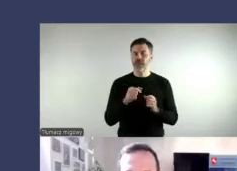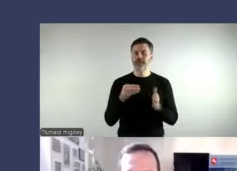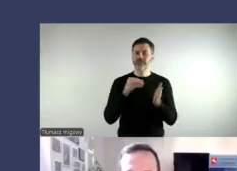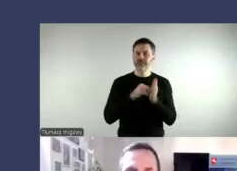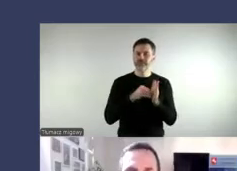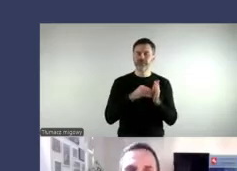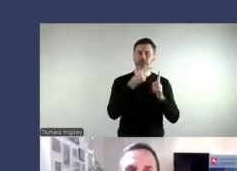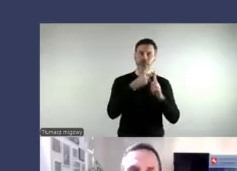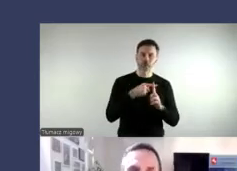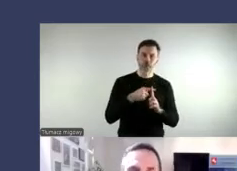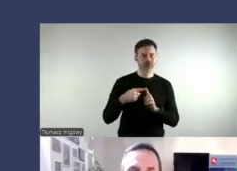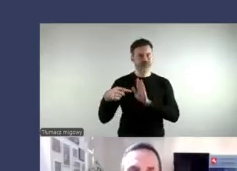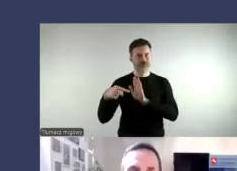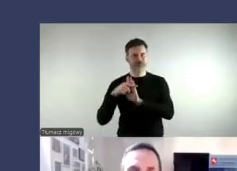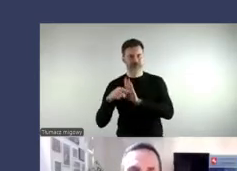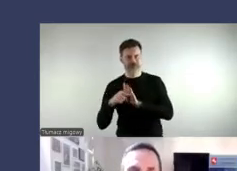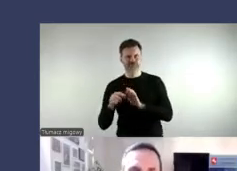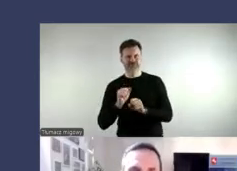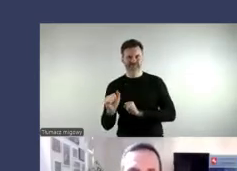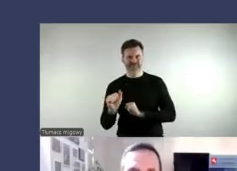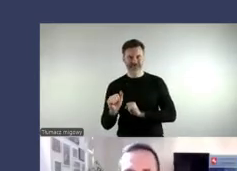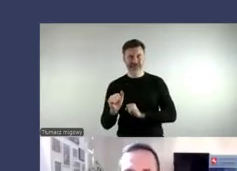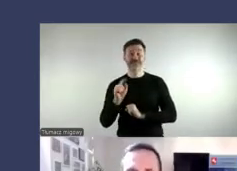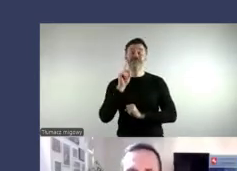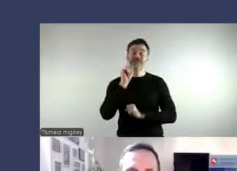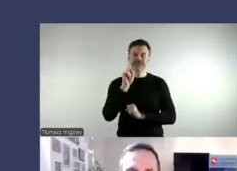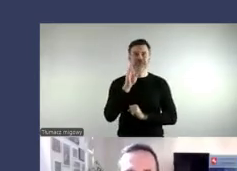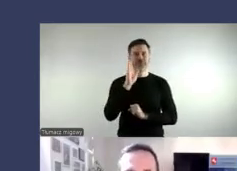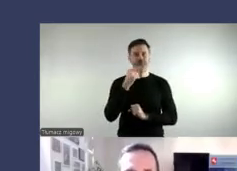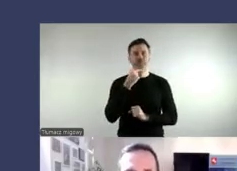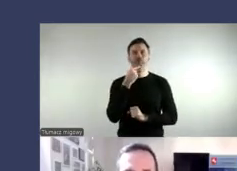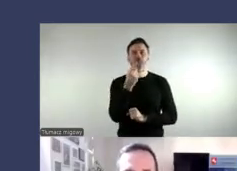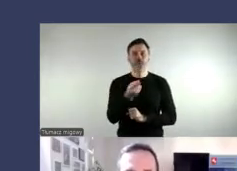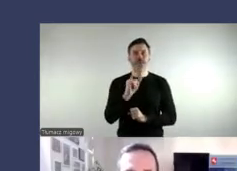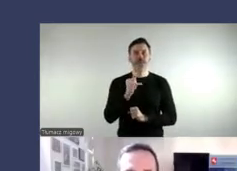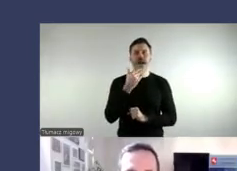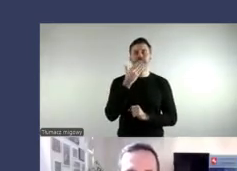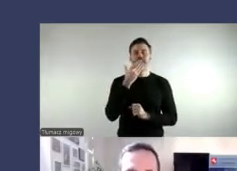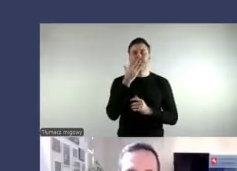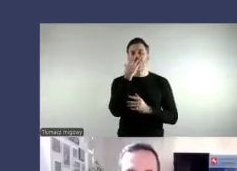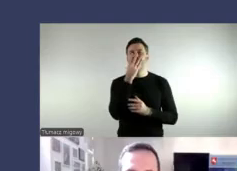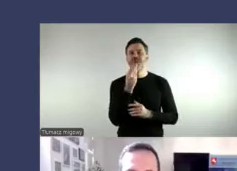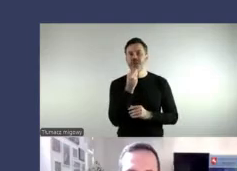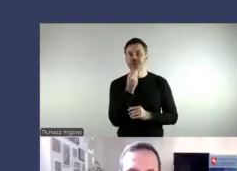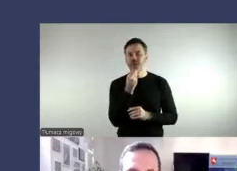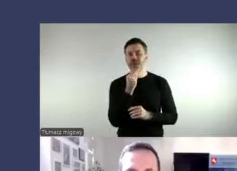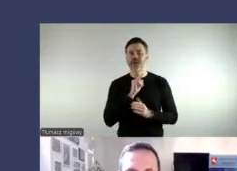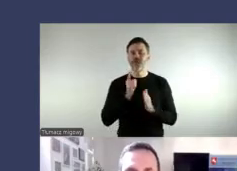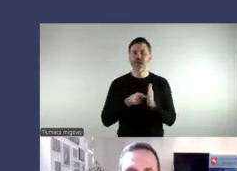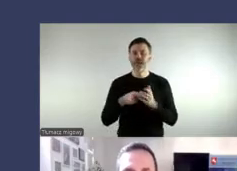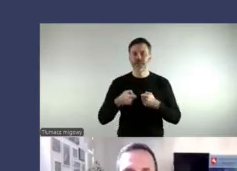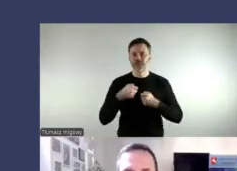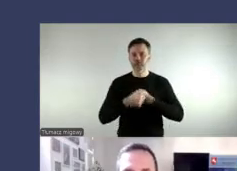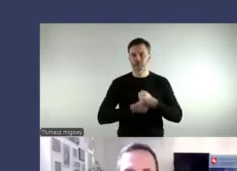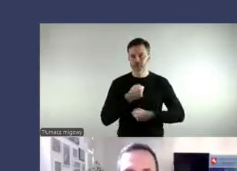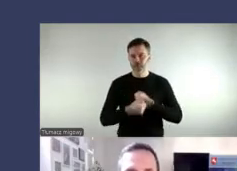urban county, which has both advantages and disadvantages. But let me present it more in